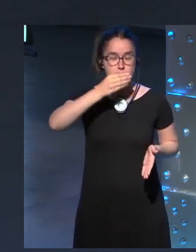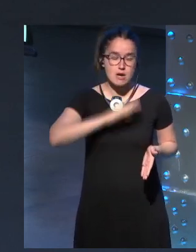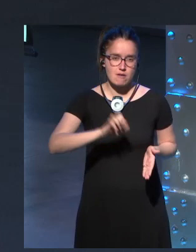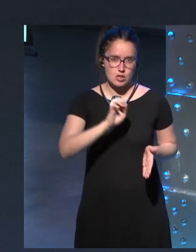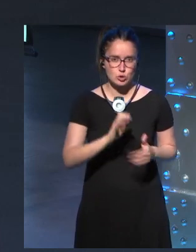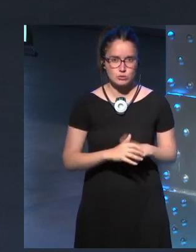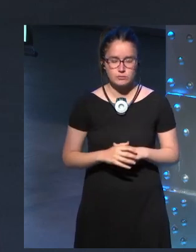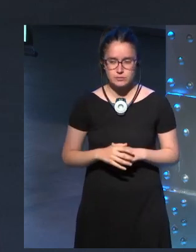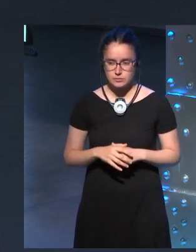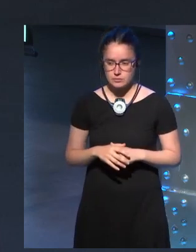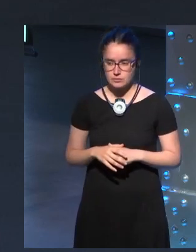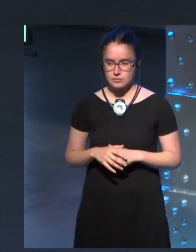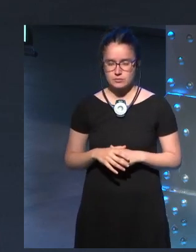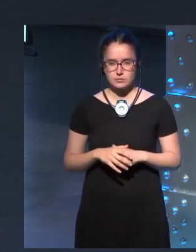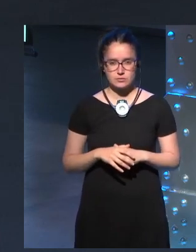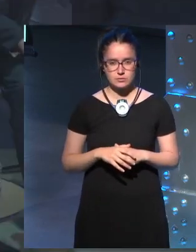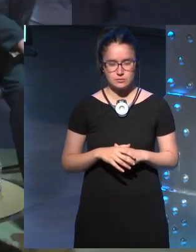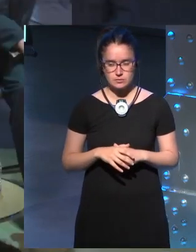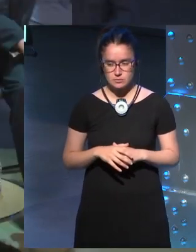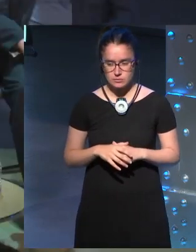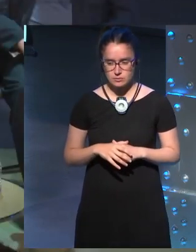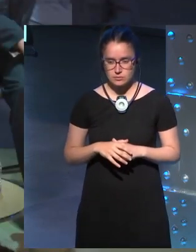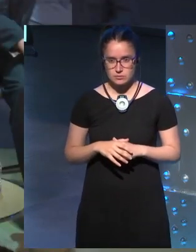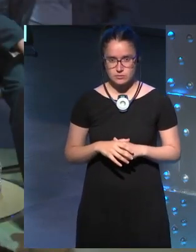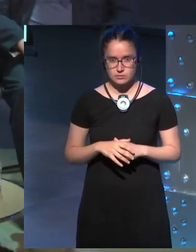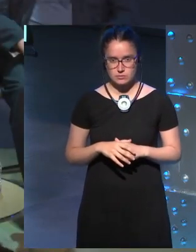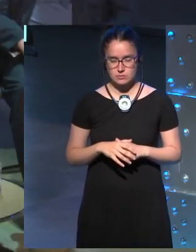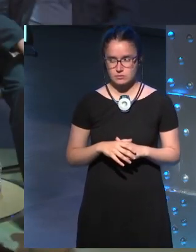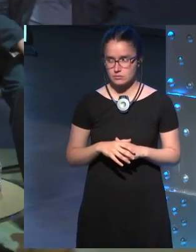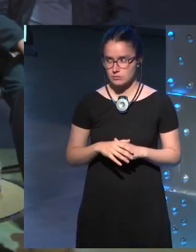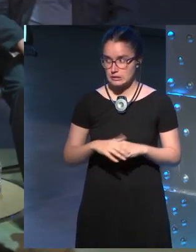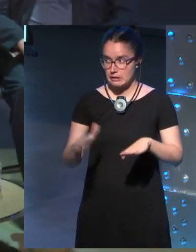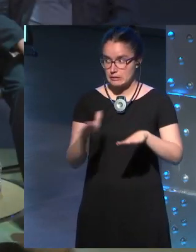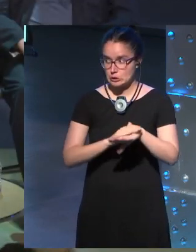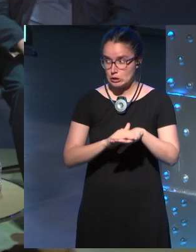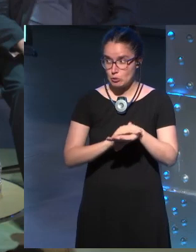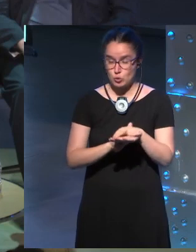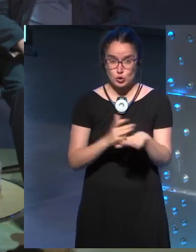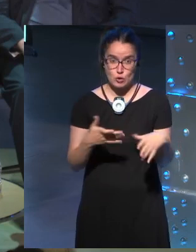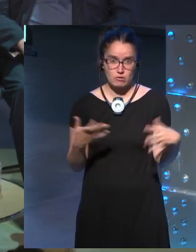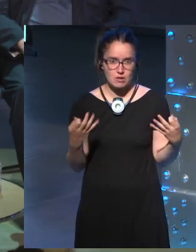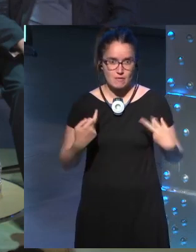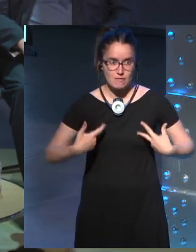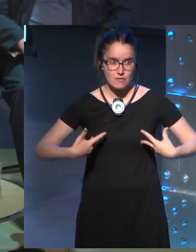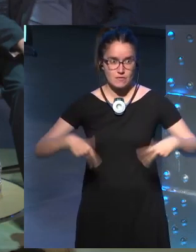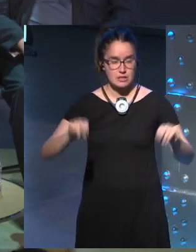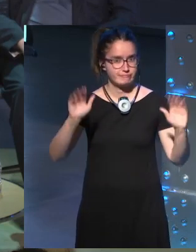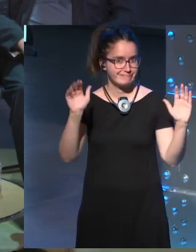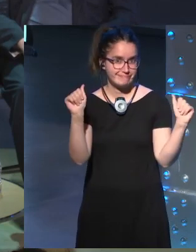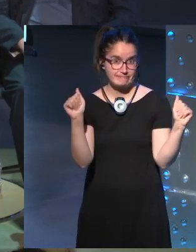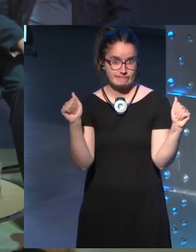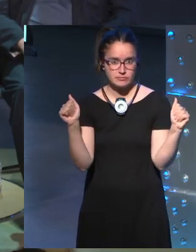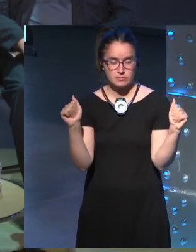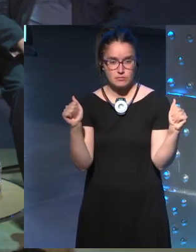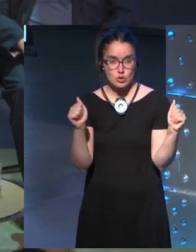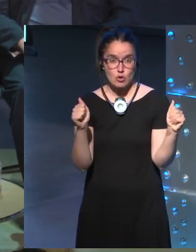In my opinion, they were extraordinaries. Well, I'm very sorry, we have to wrap